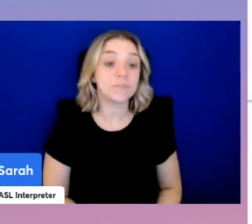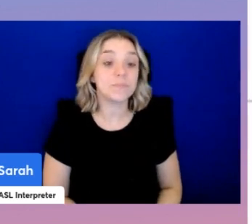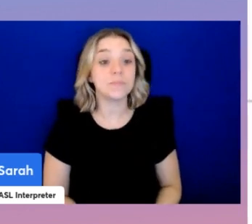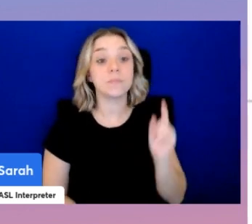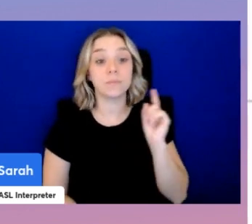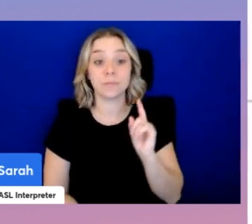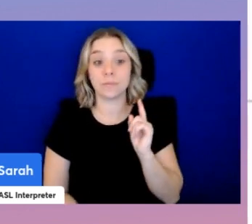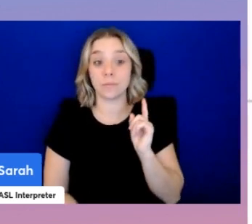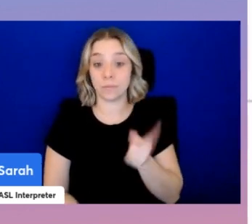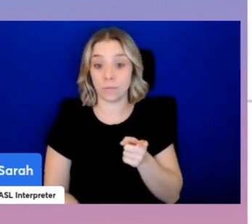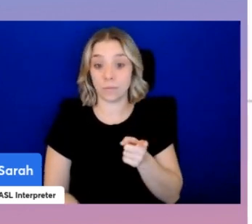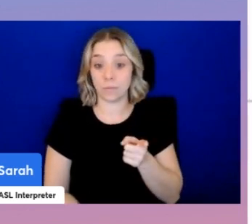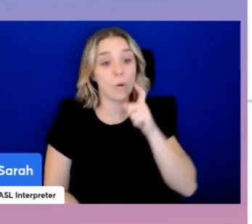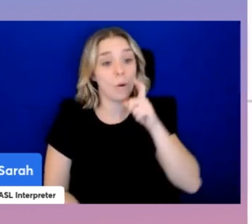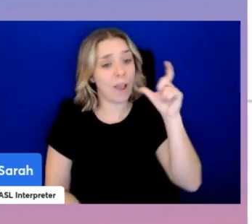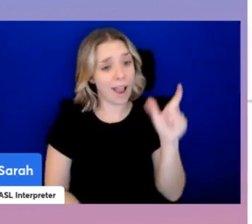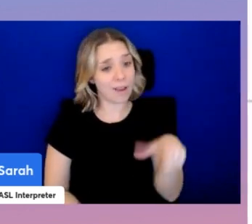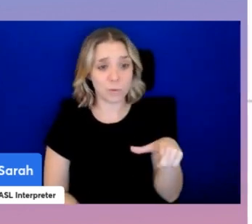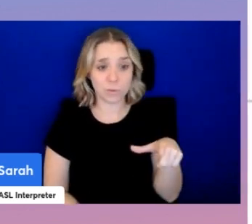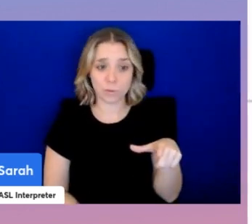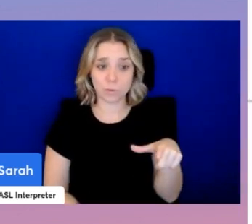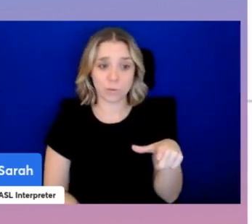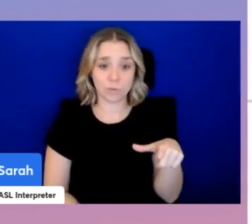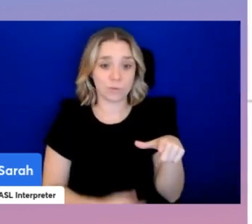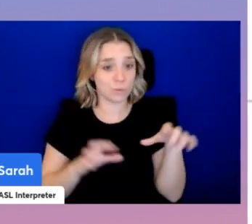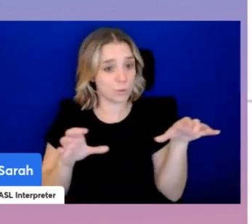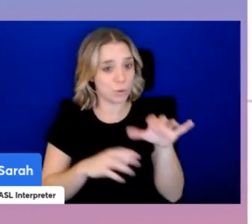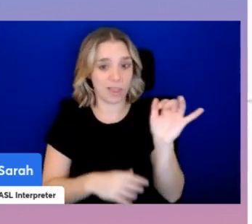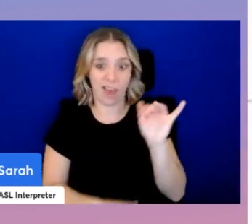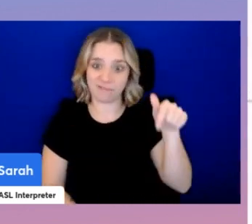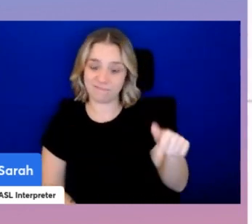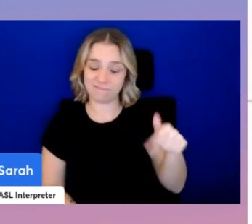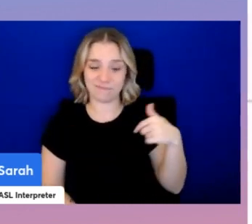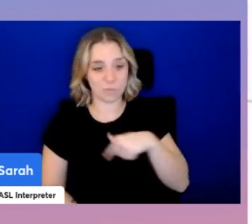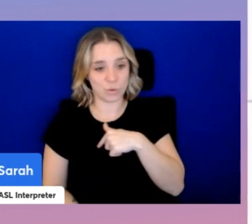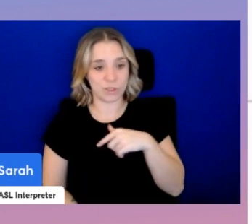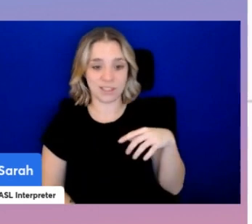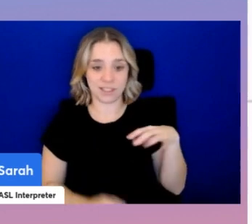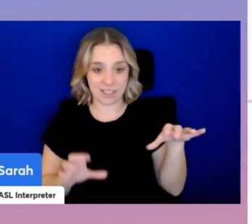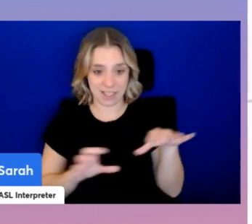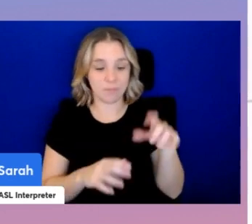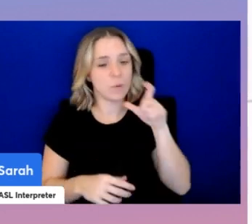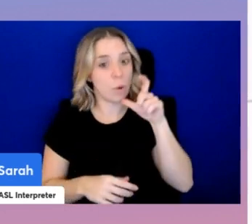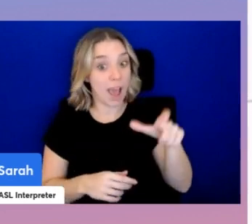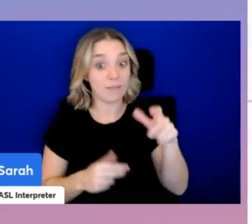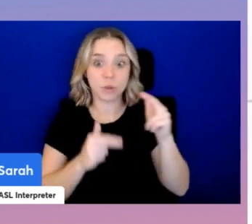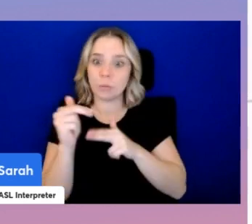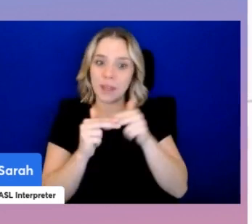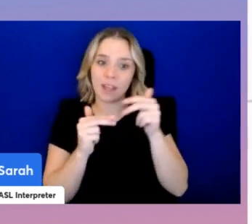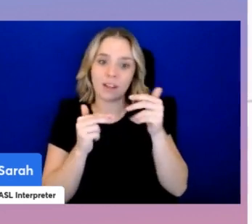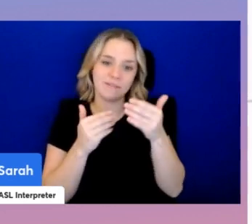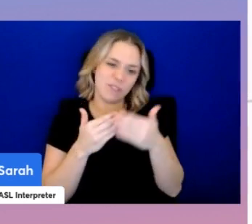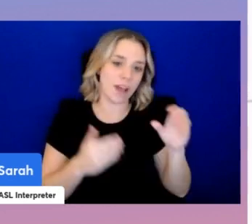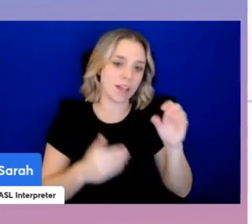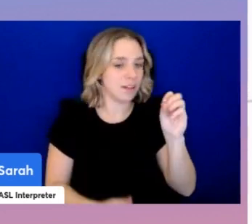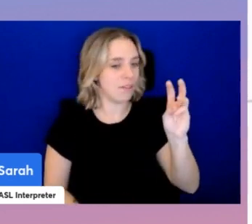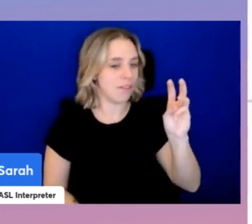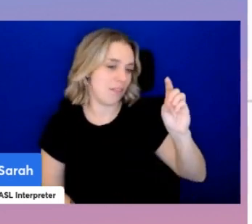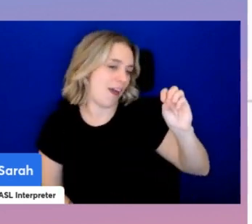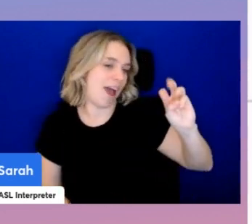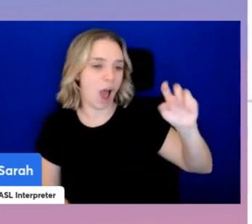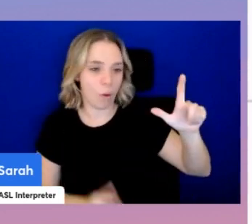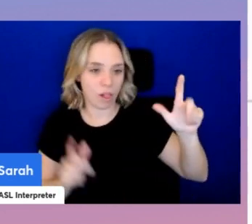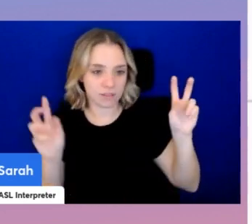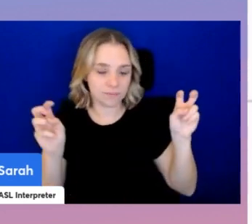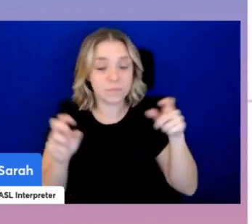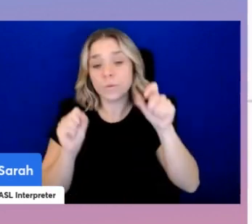You don't have to do it like we did. You don't have to build the whole rest of the owl. You can